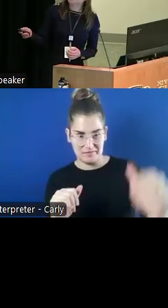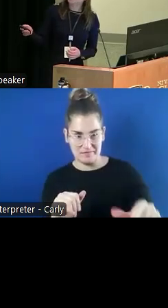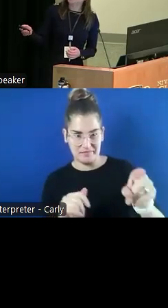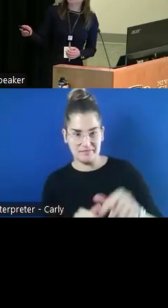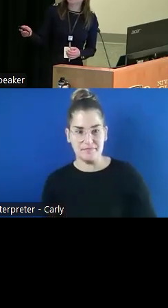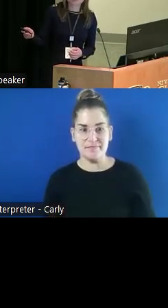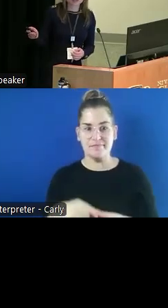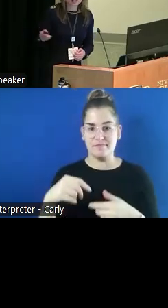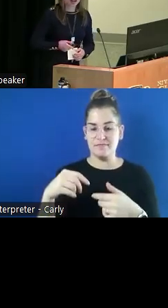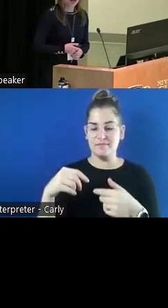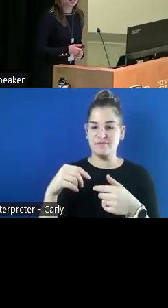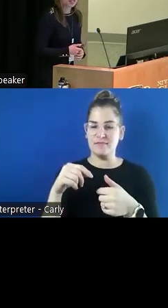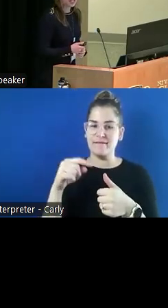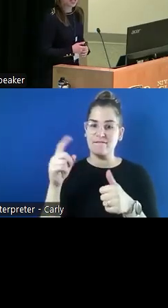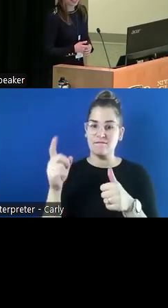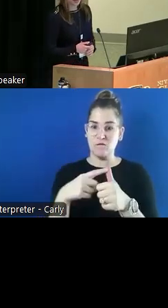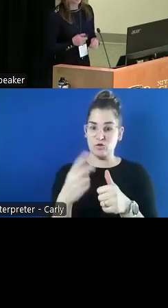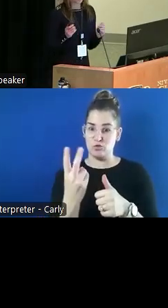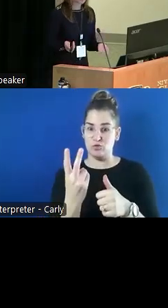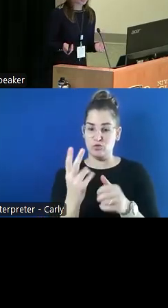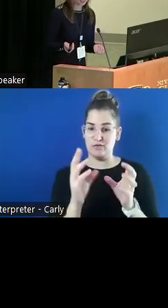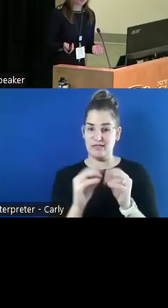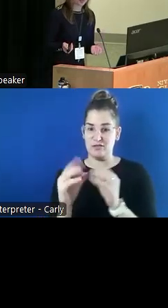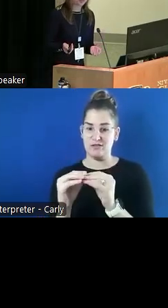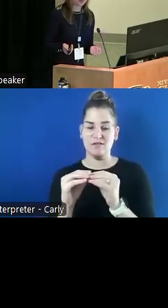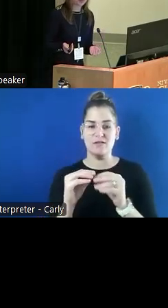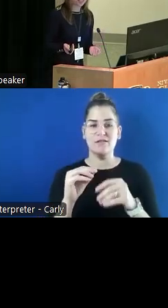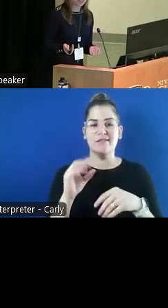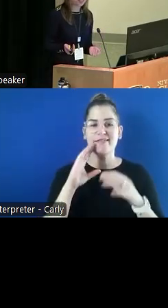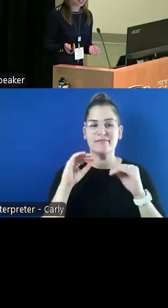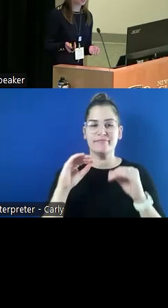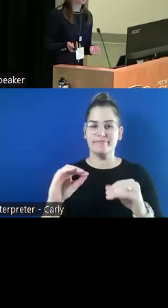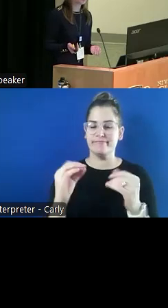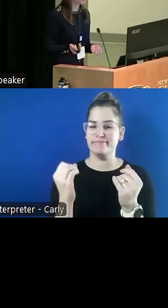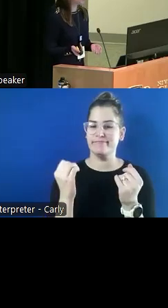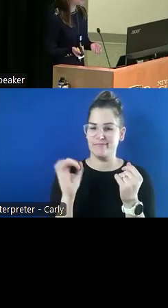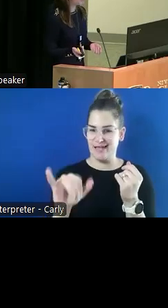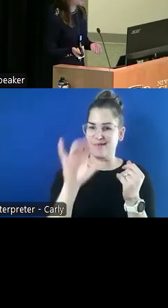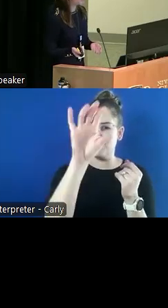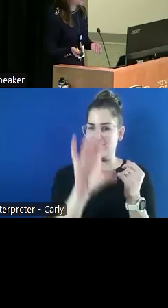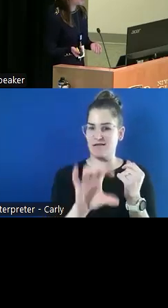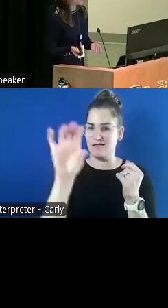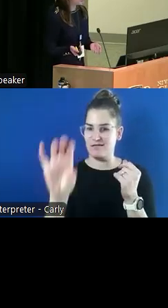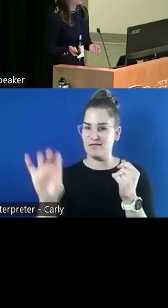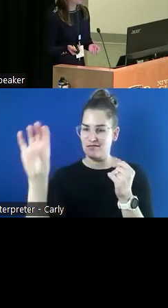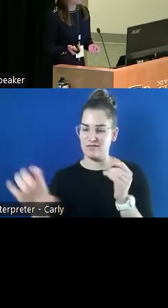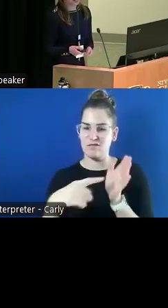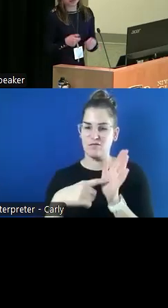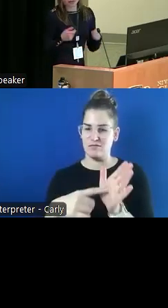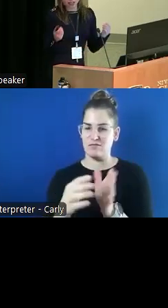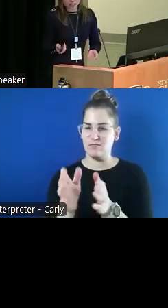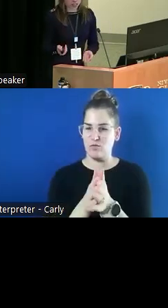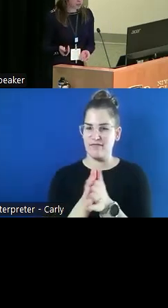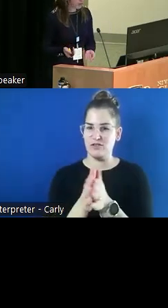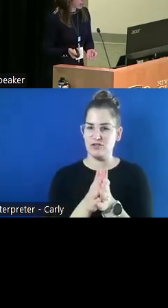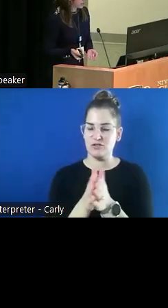2 sessions teach that multi-stage model of motivation that I showed everyone earlier, but in a